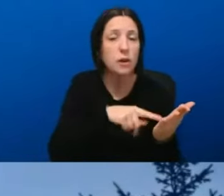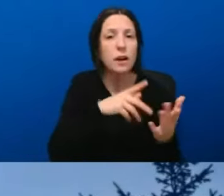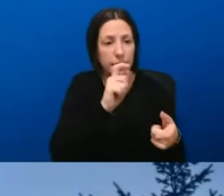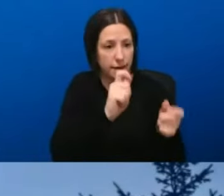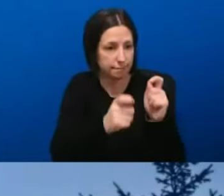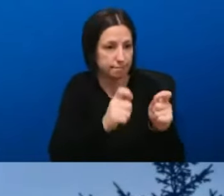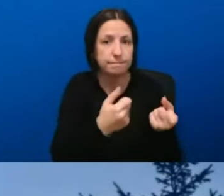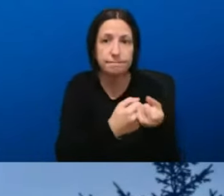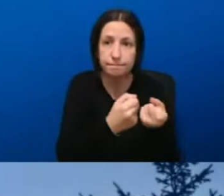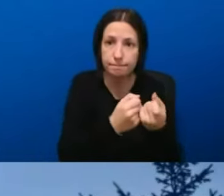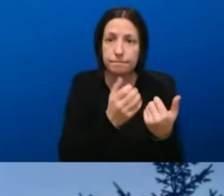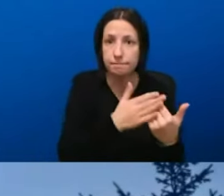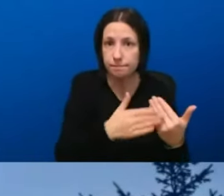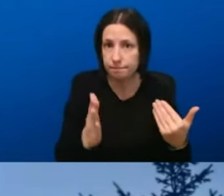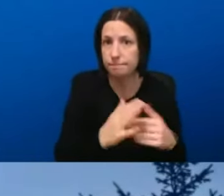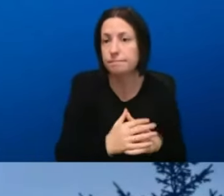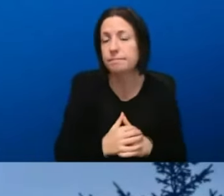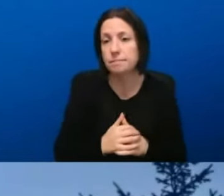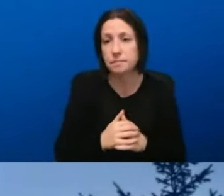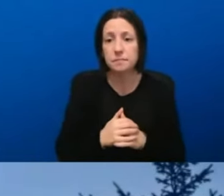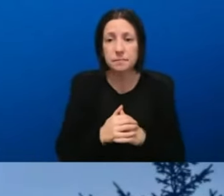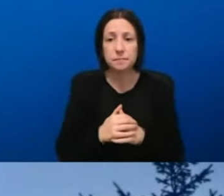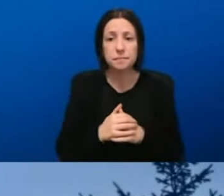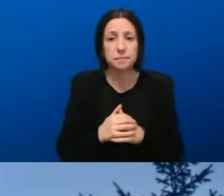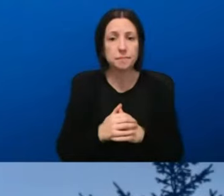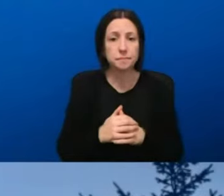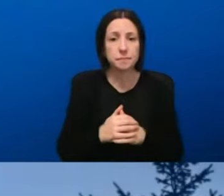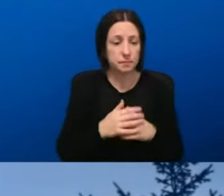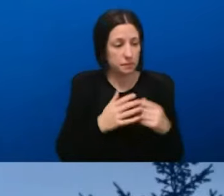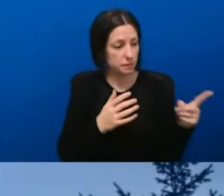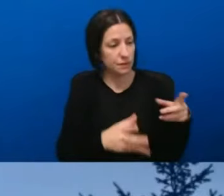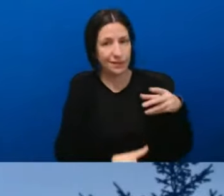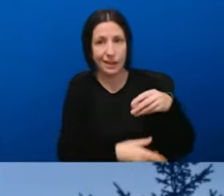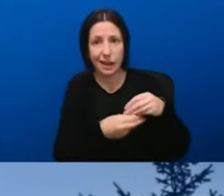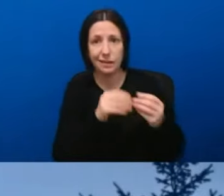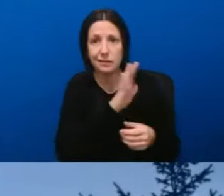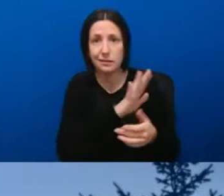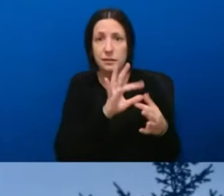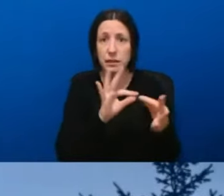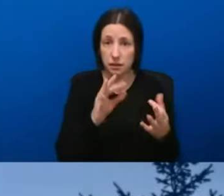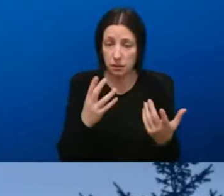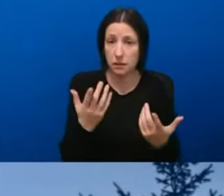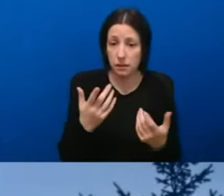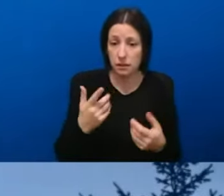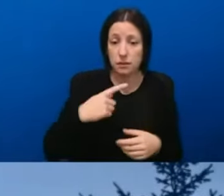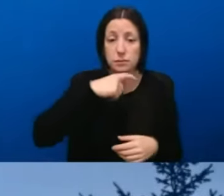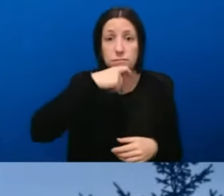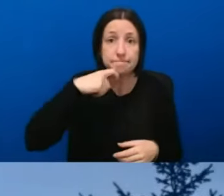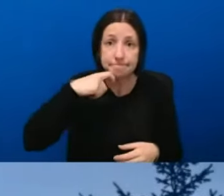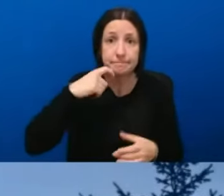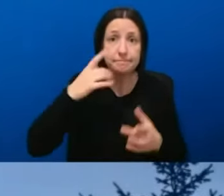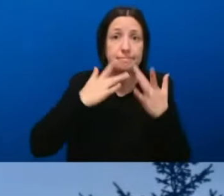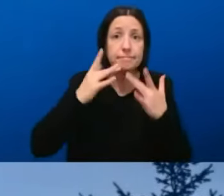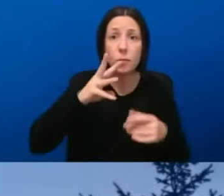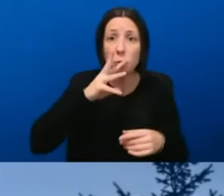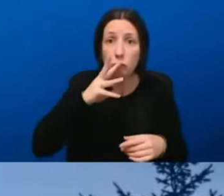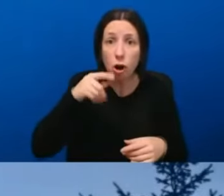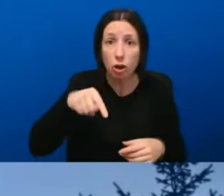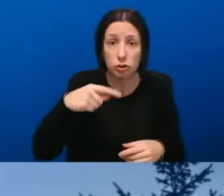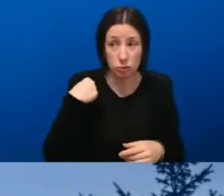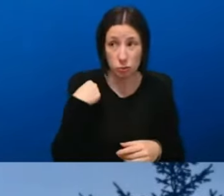and monitor their requirements in that regard. So maybe just to take on to the minister's comments there, we do take drought very